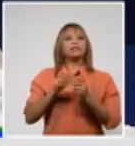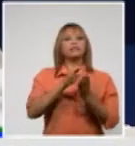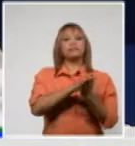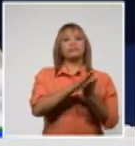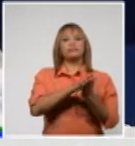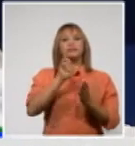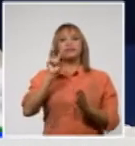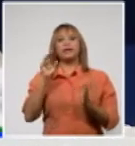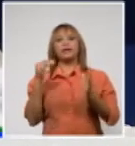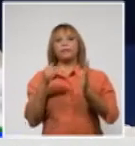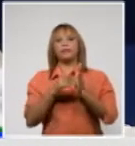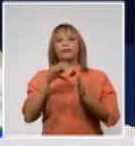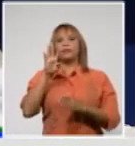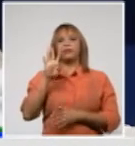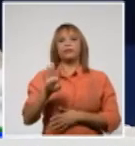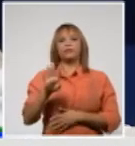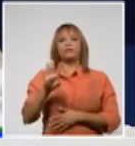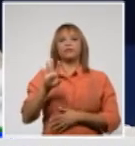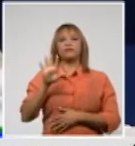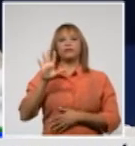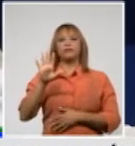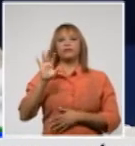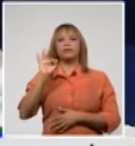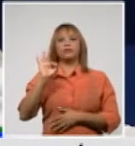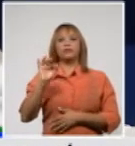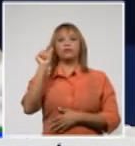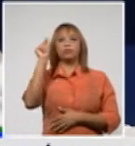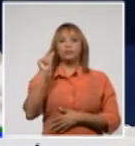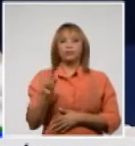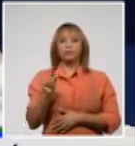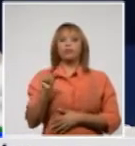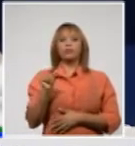This means that, to date,